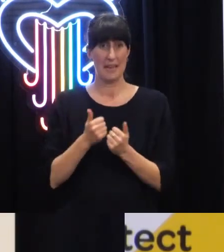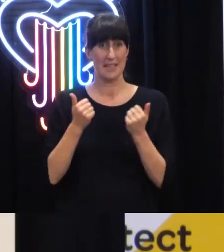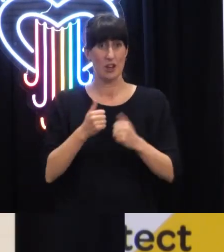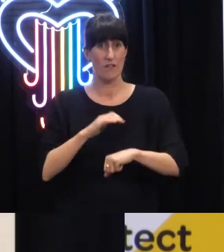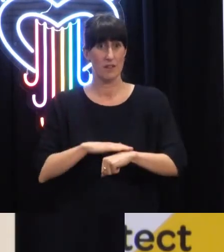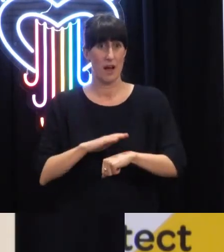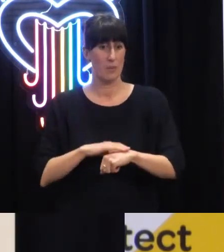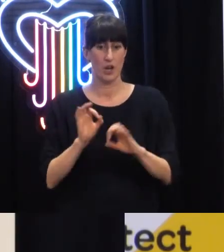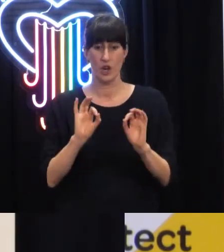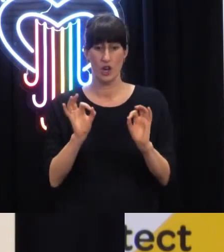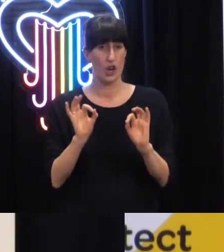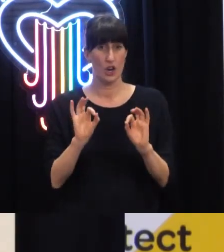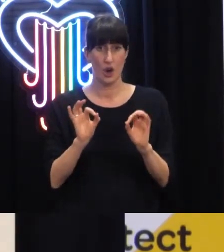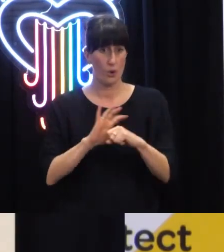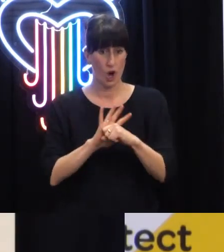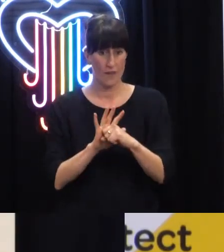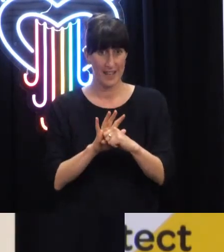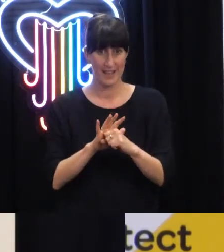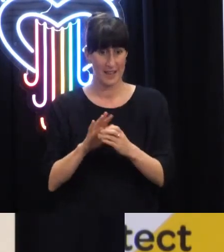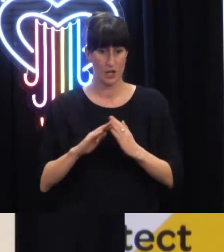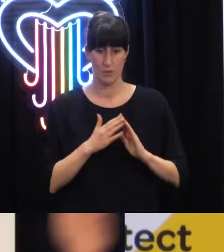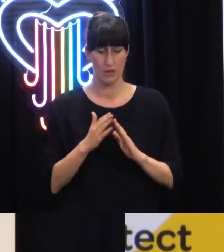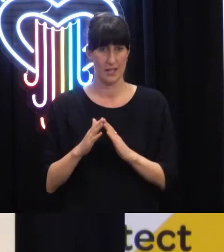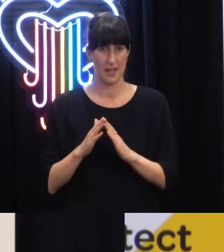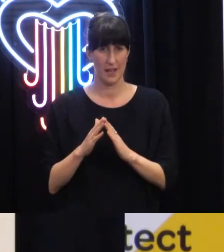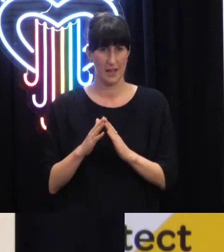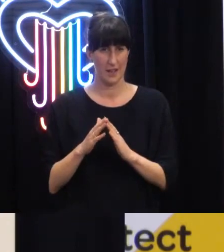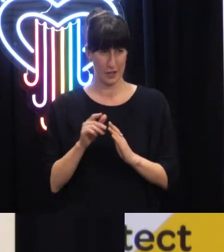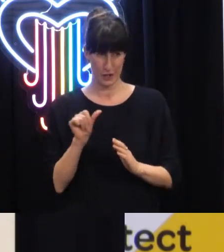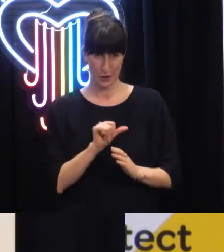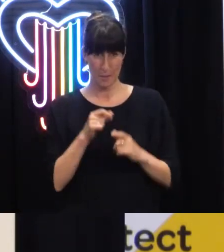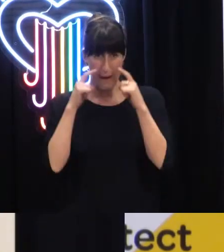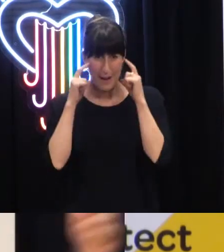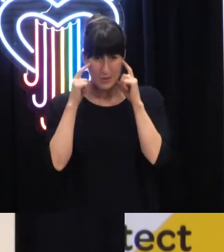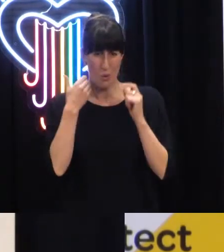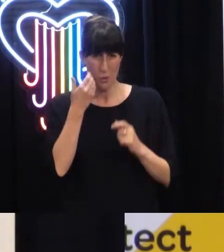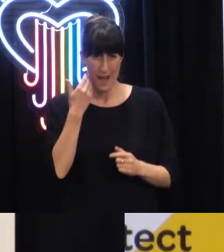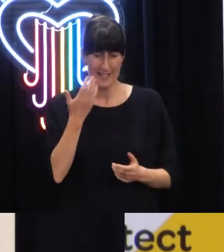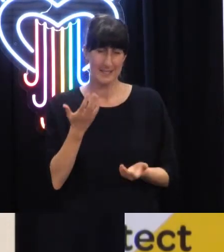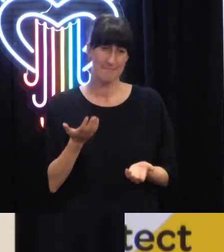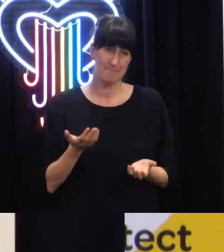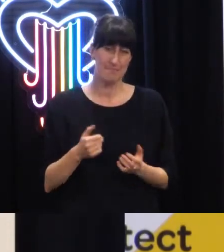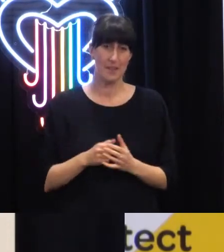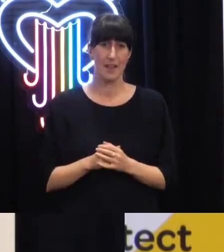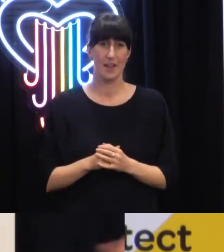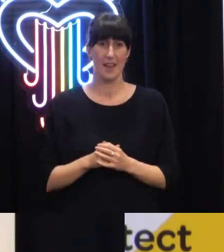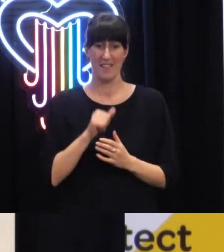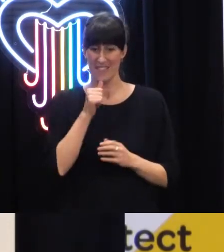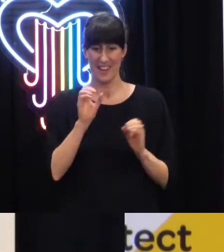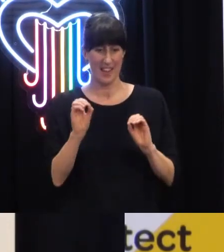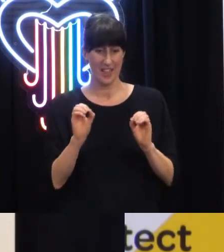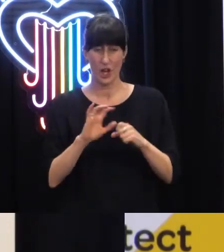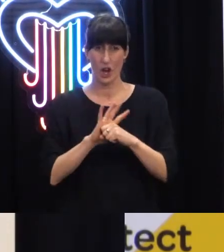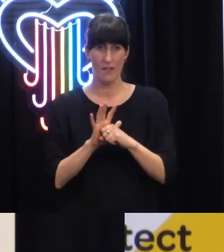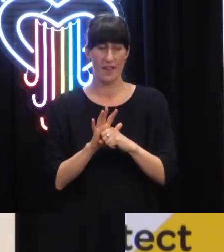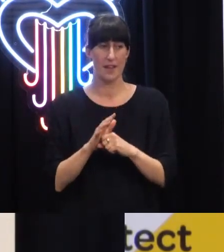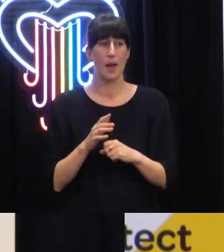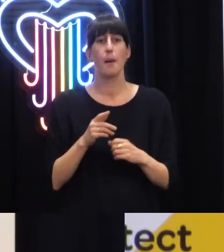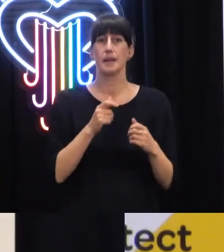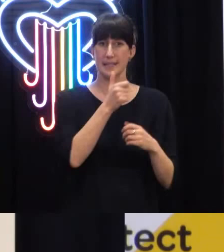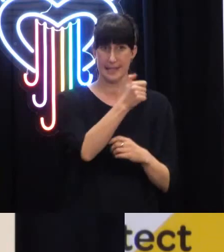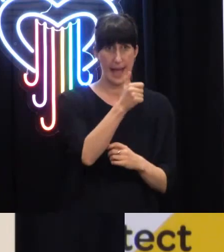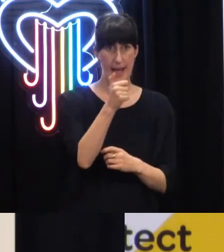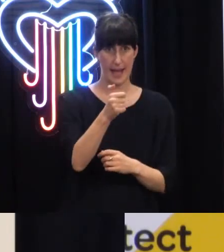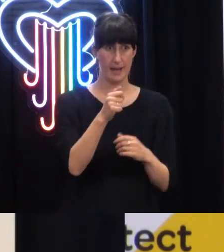COVID-free. Scanning, yes, because scanning's backwards looking, right? So we want to make sure that we get back into where people have been so we can